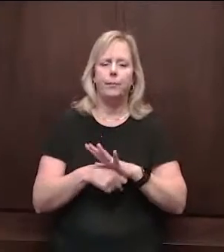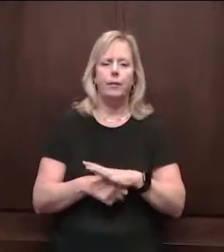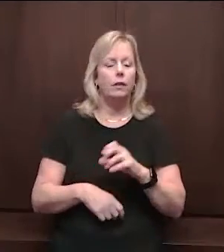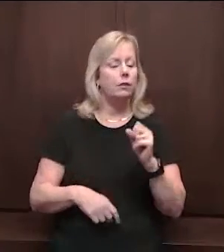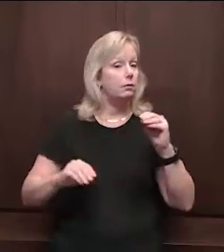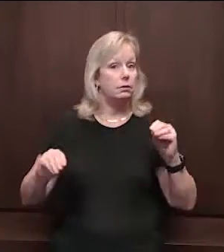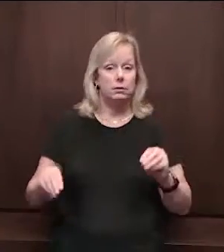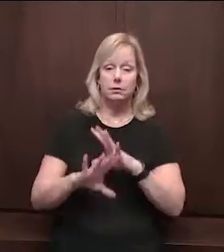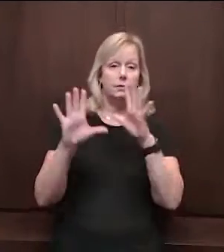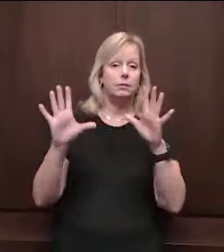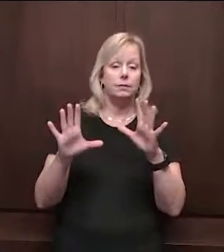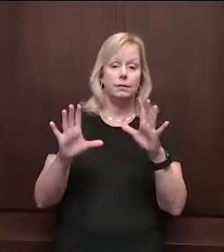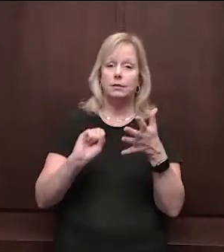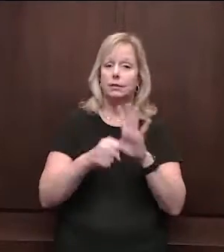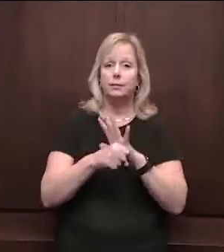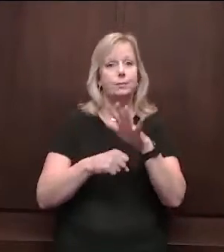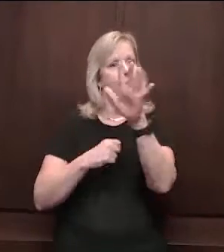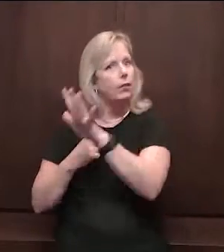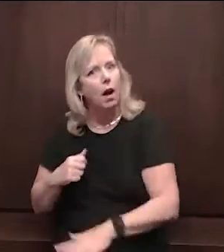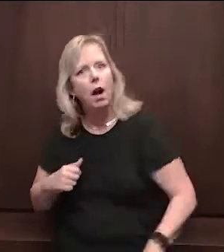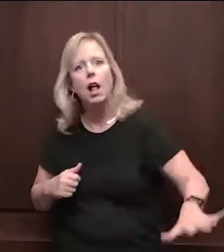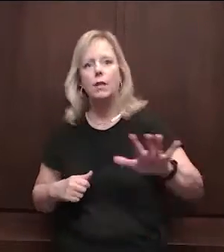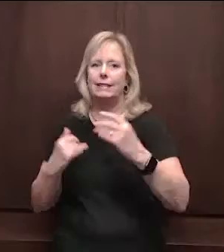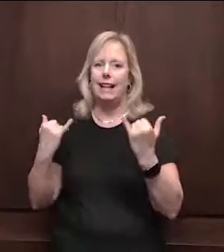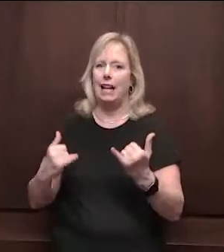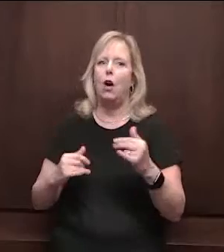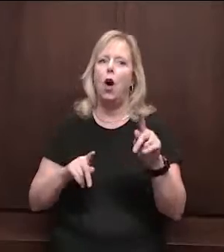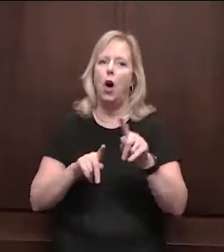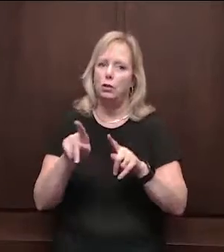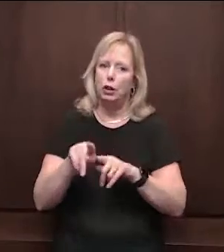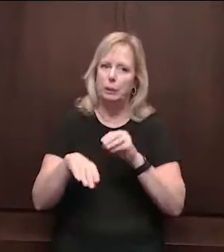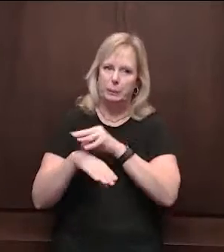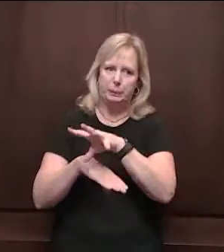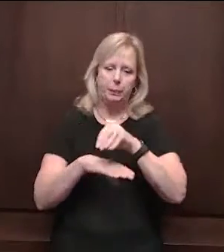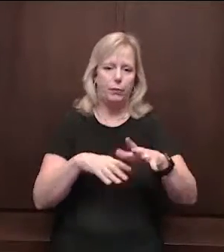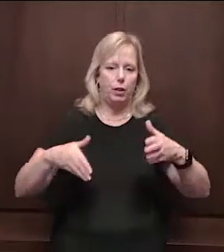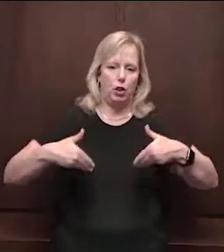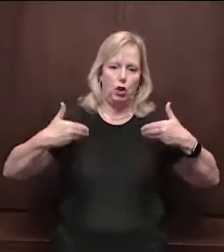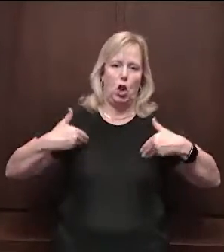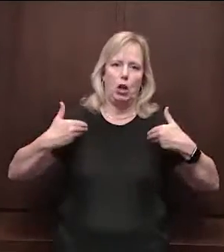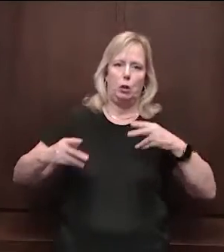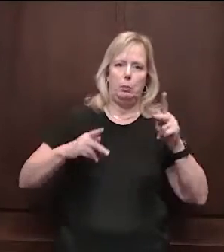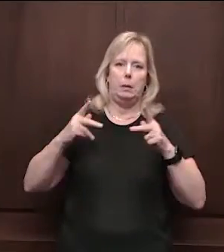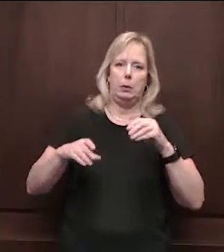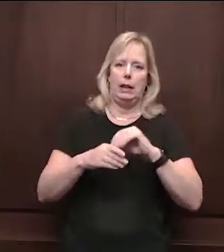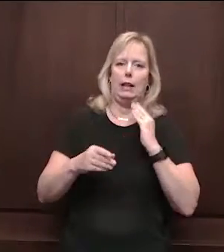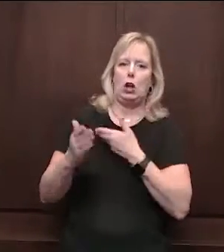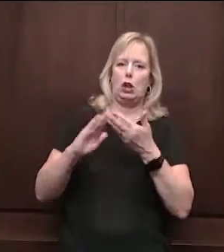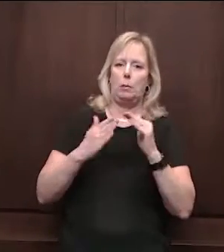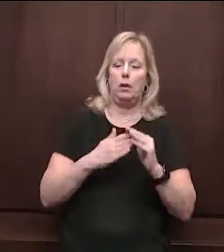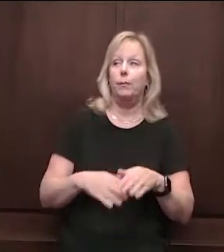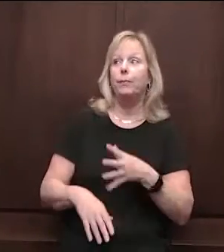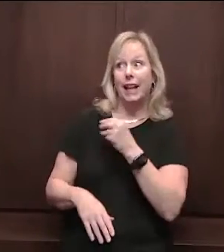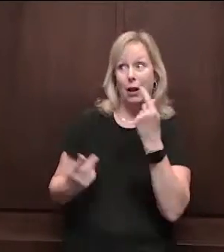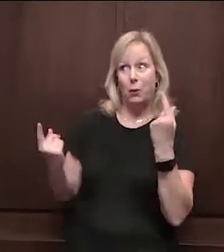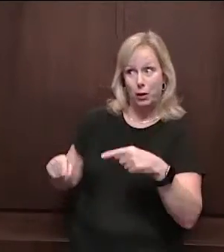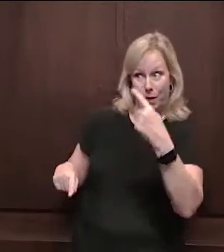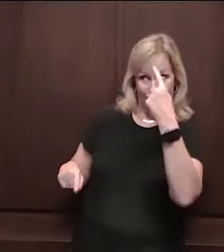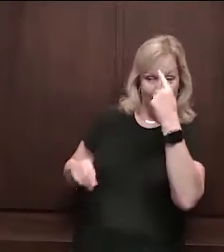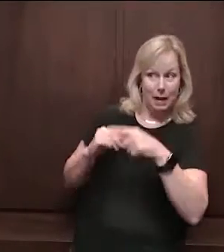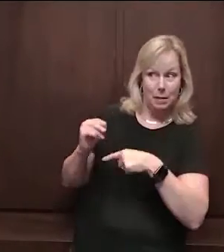it's clear it is in the younger portion of our community. And when you think about it, those